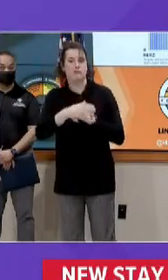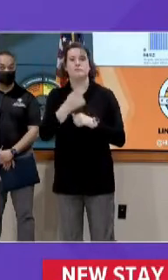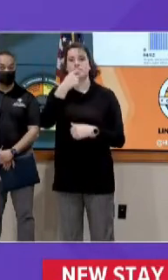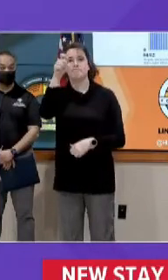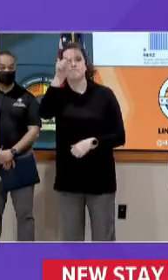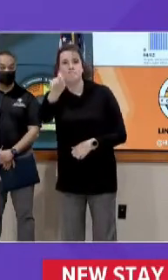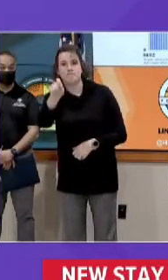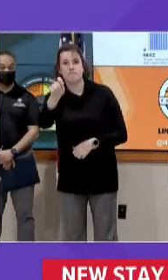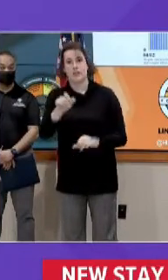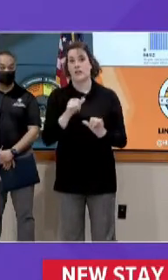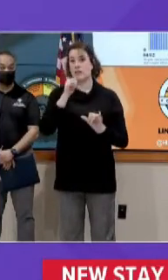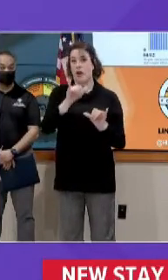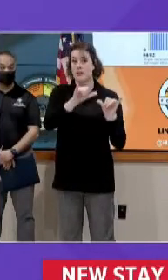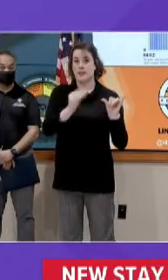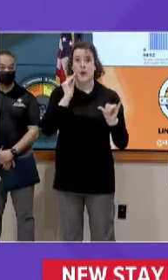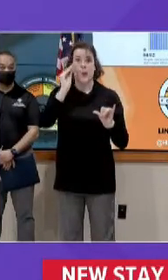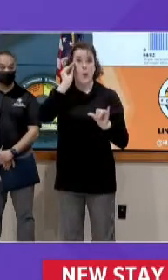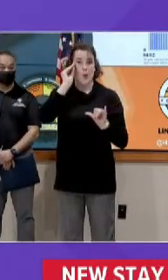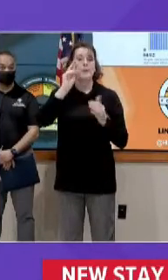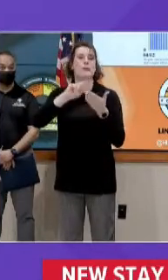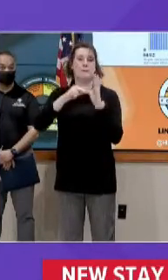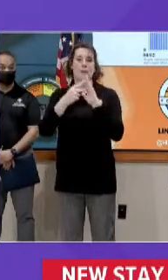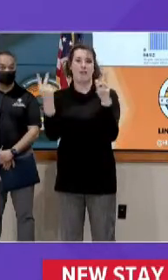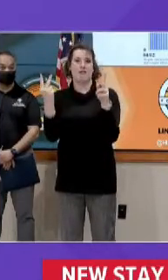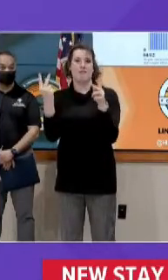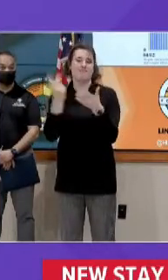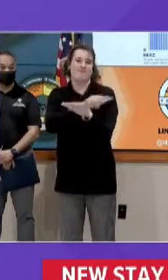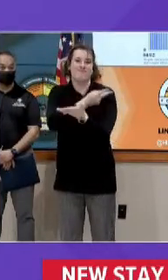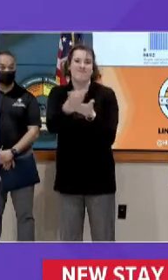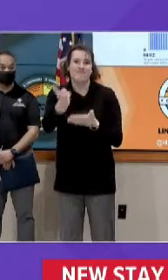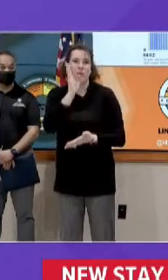us up for failure. I'm here to help us